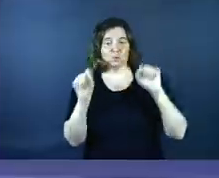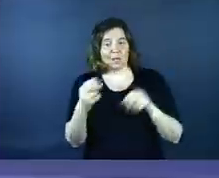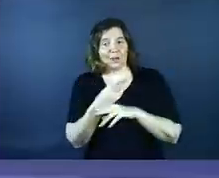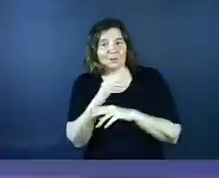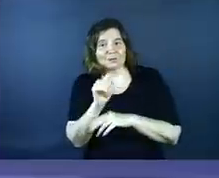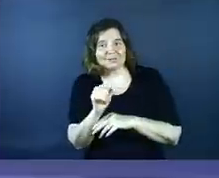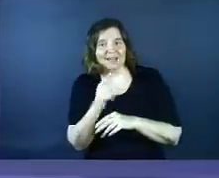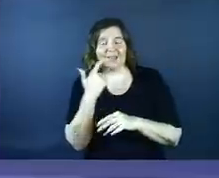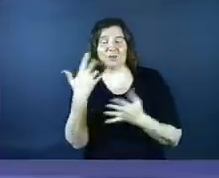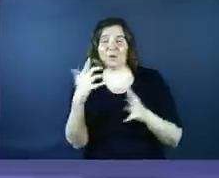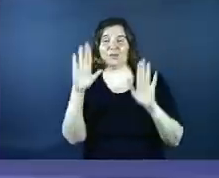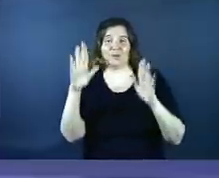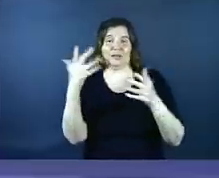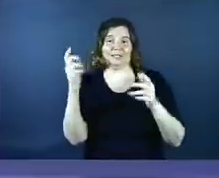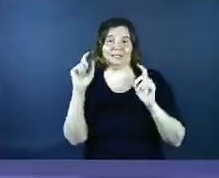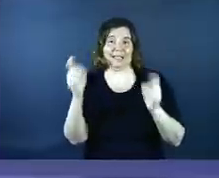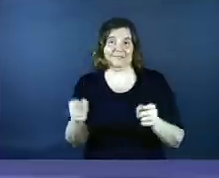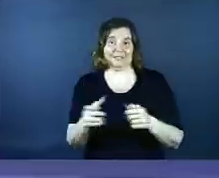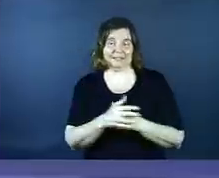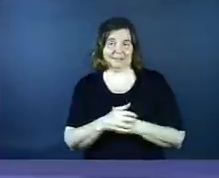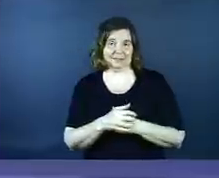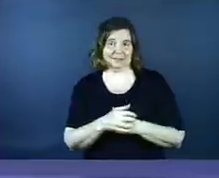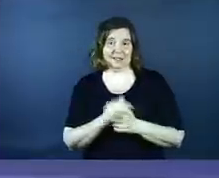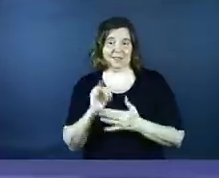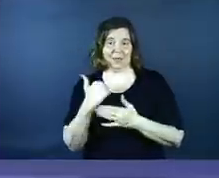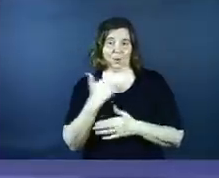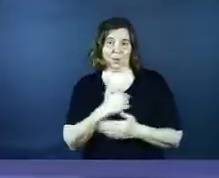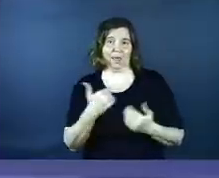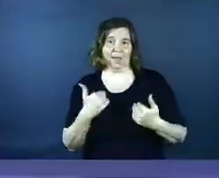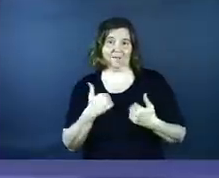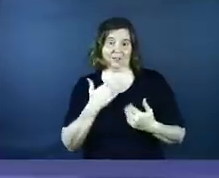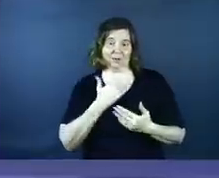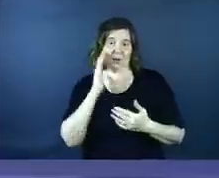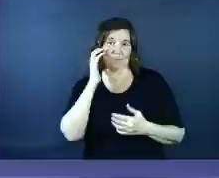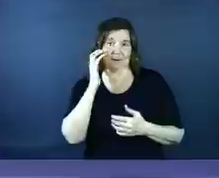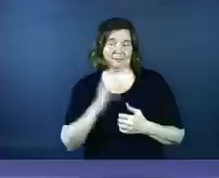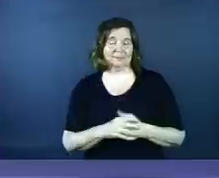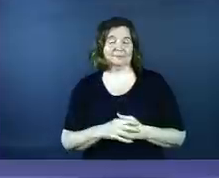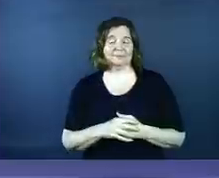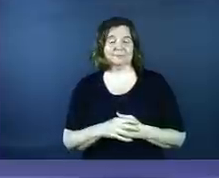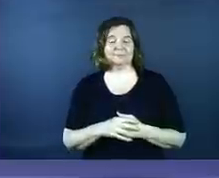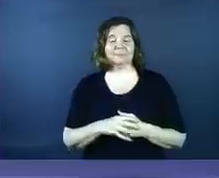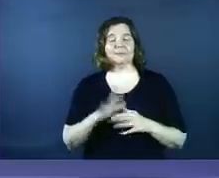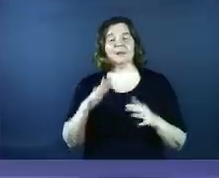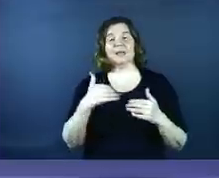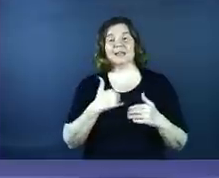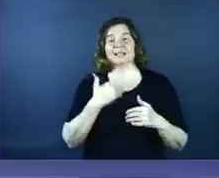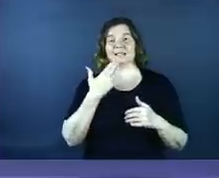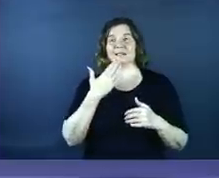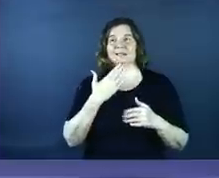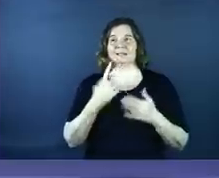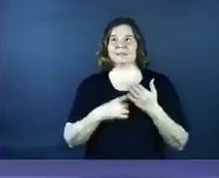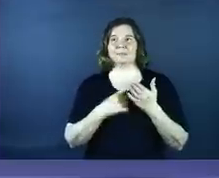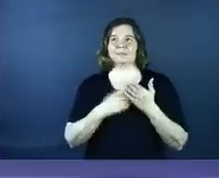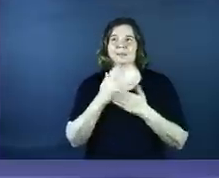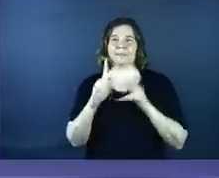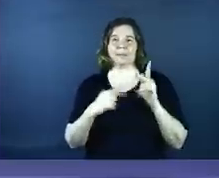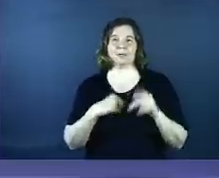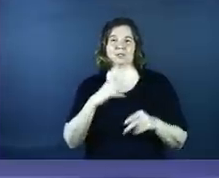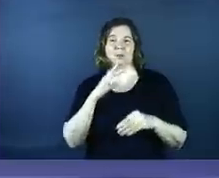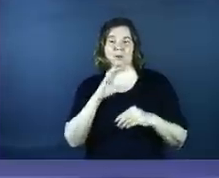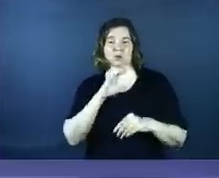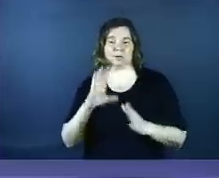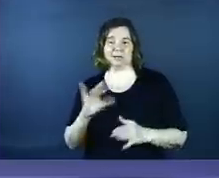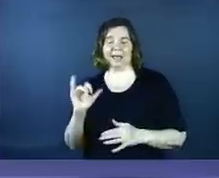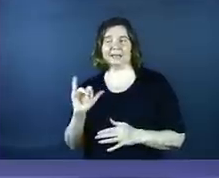gifts. It's one of the greatest gifts that we have. it's gotten a bad rap sometimes. Some people have talked about